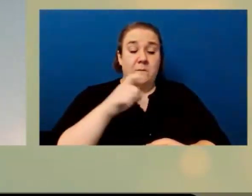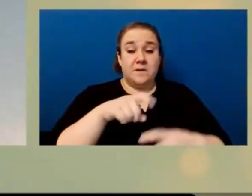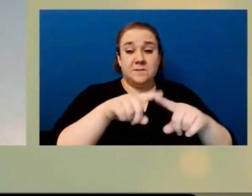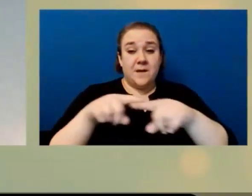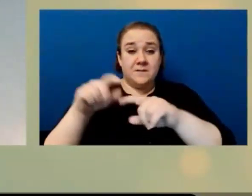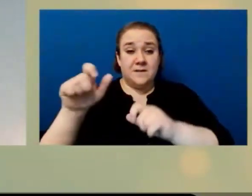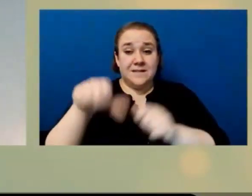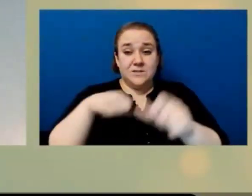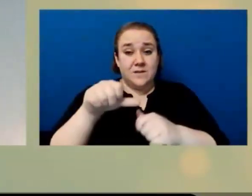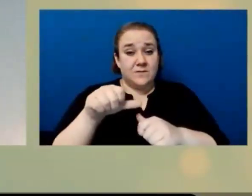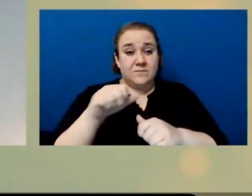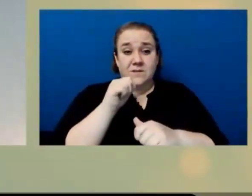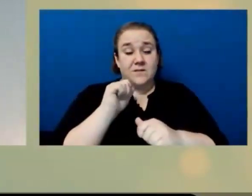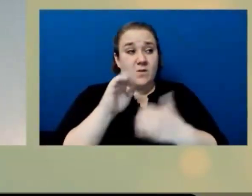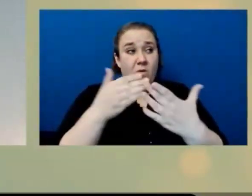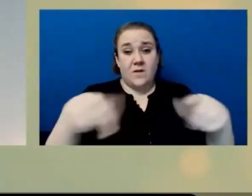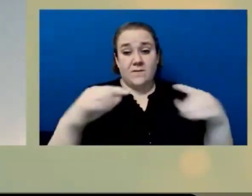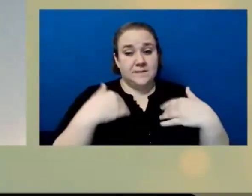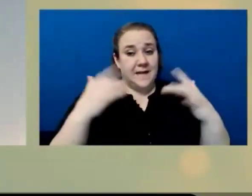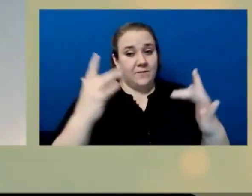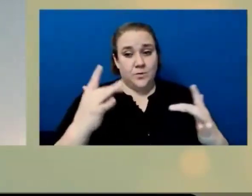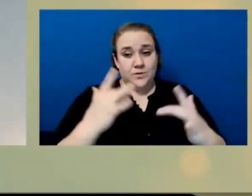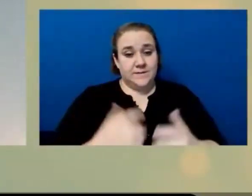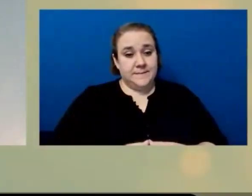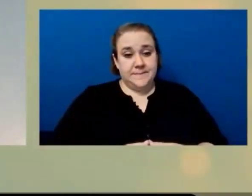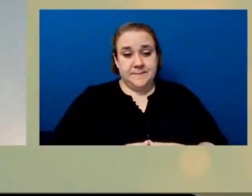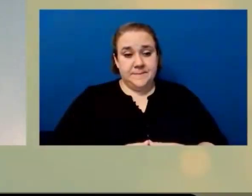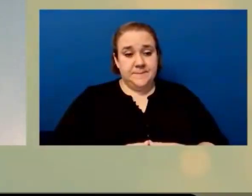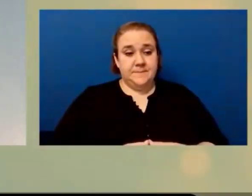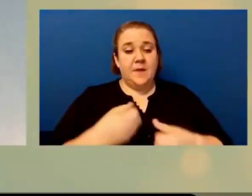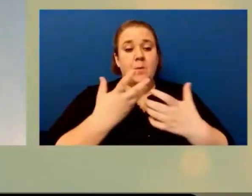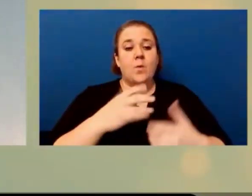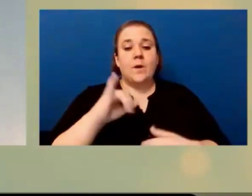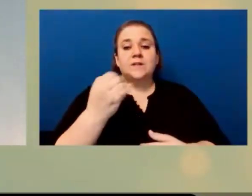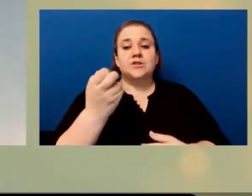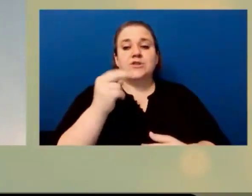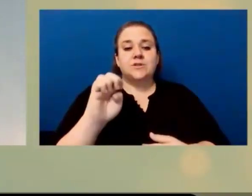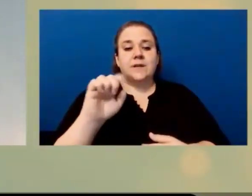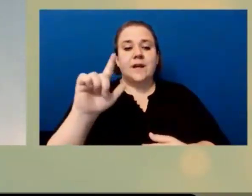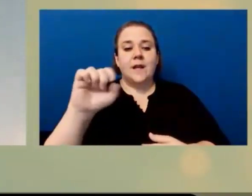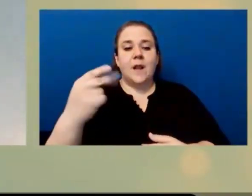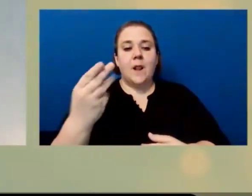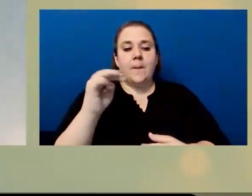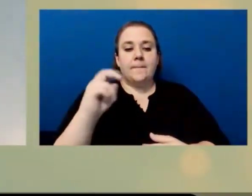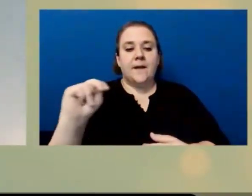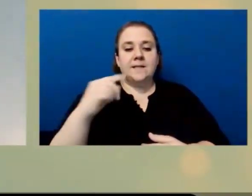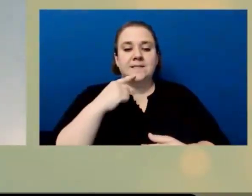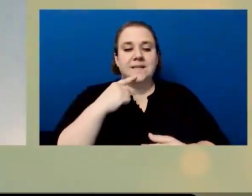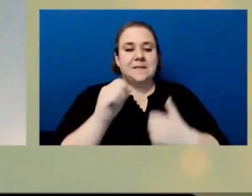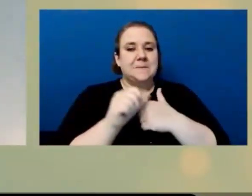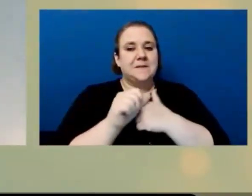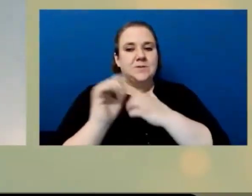least shift of breathing. Each holy thing is borrowed. Everything